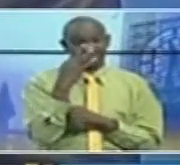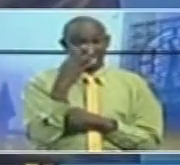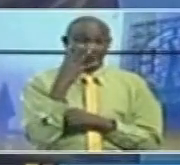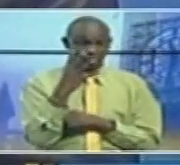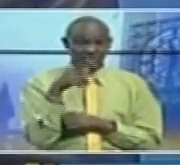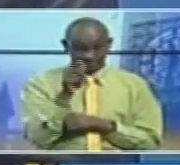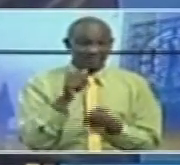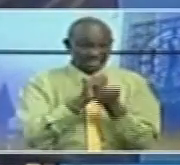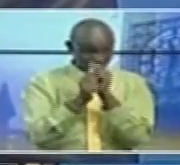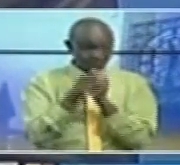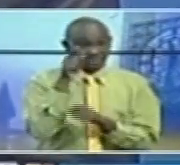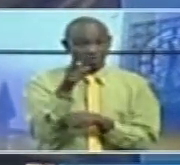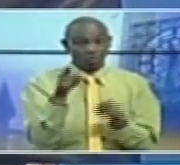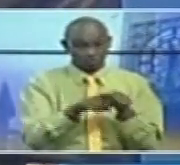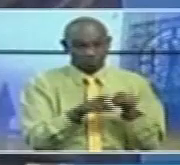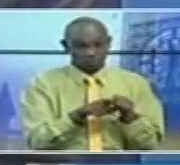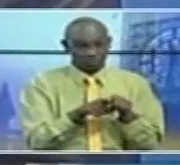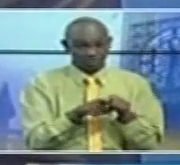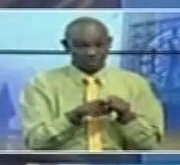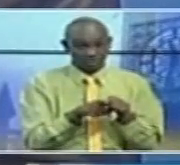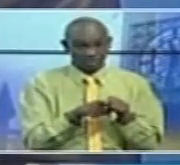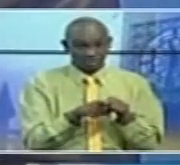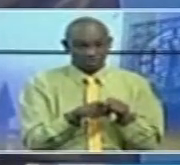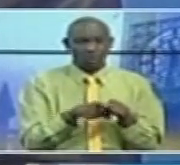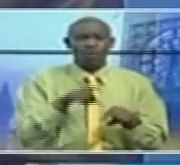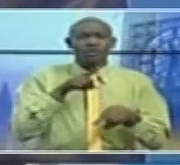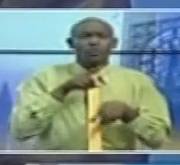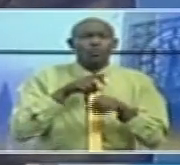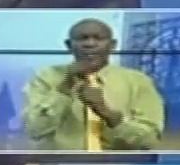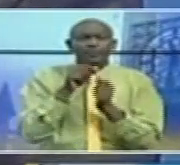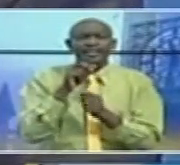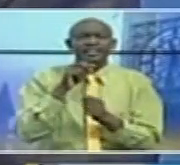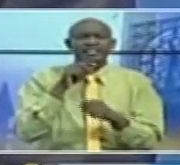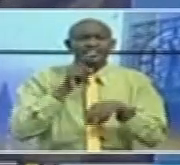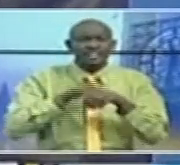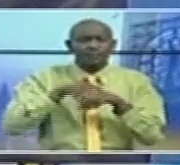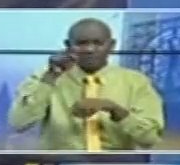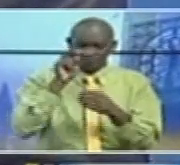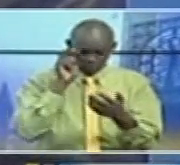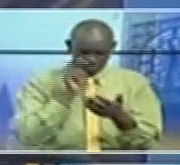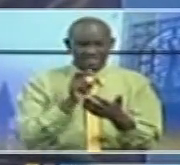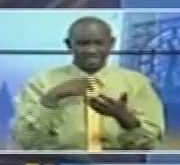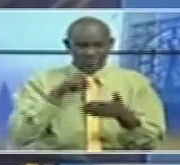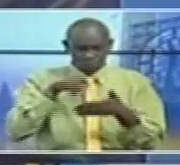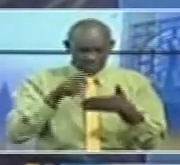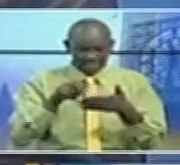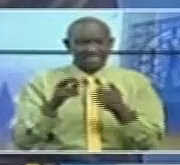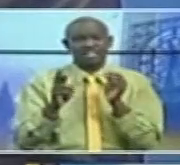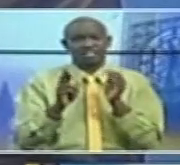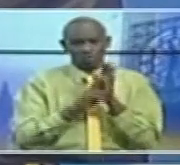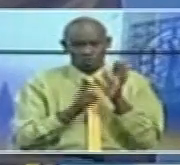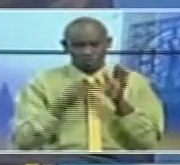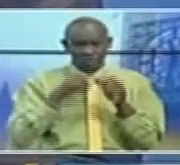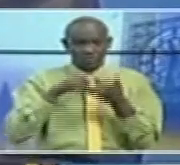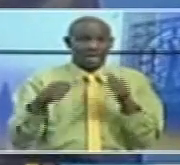amendment thereto. But when you read the rule deeply, and when you consider the implications, then in light